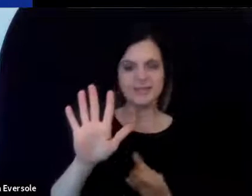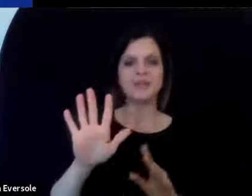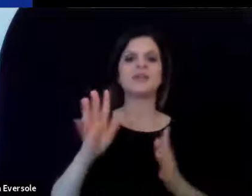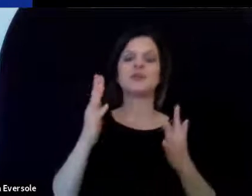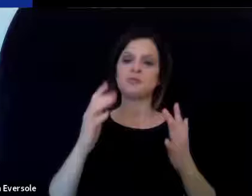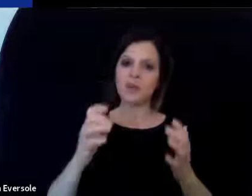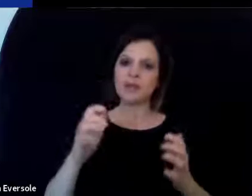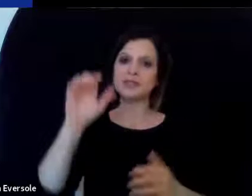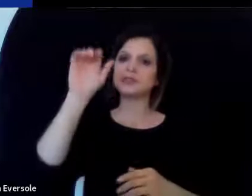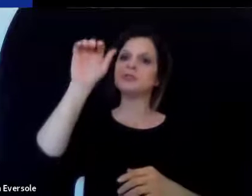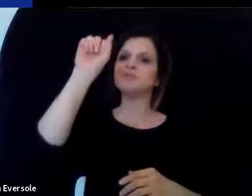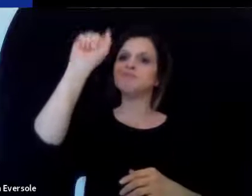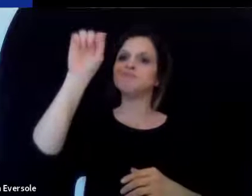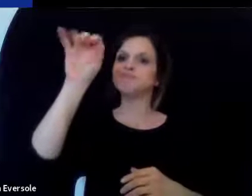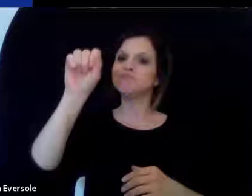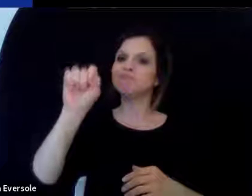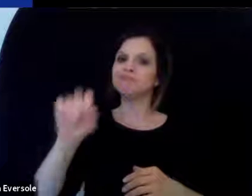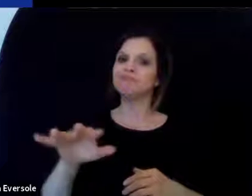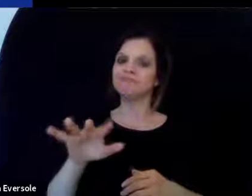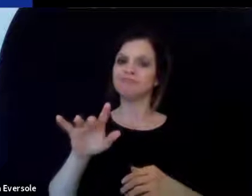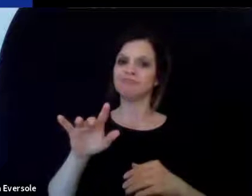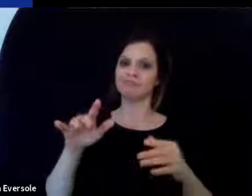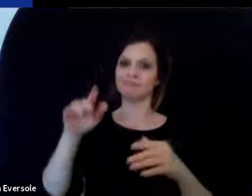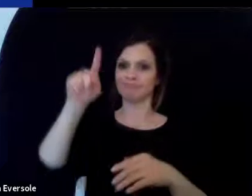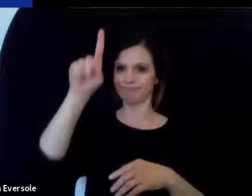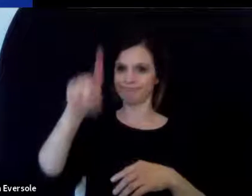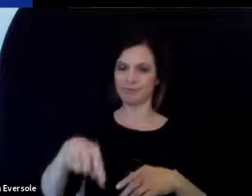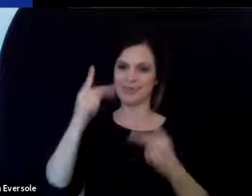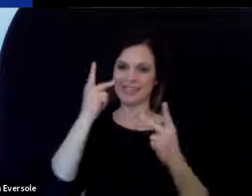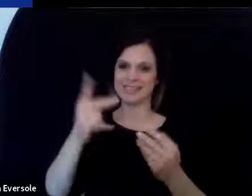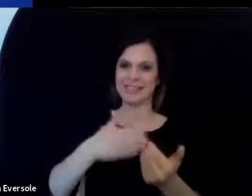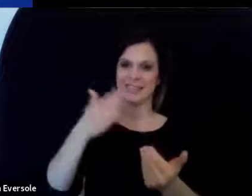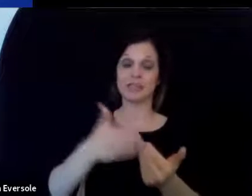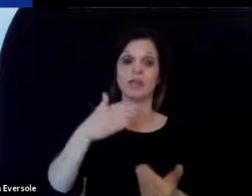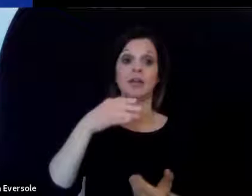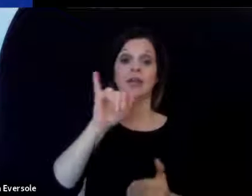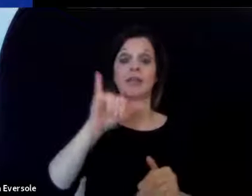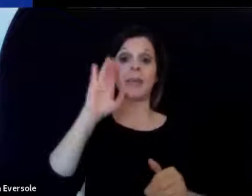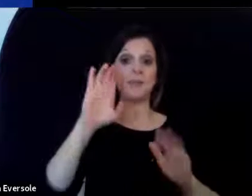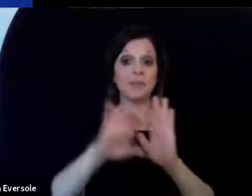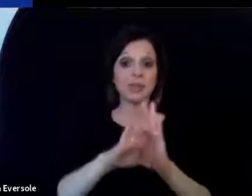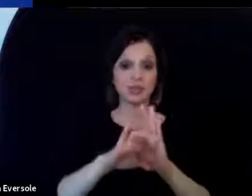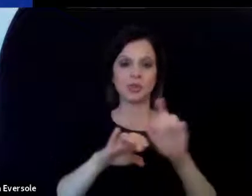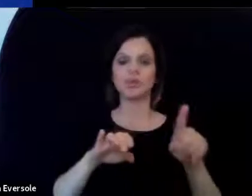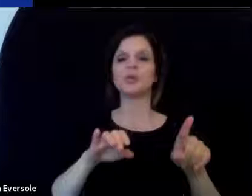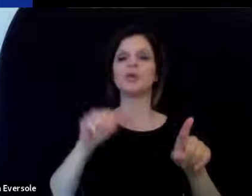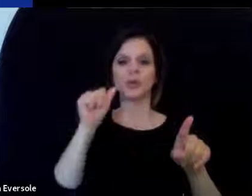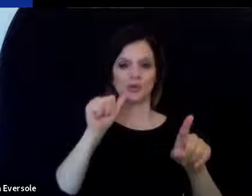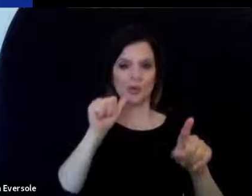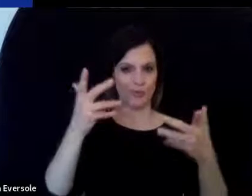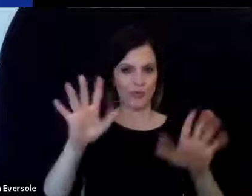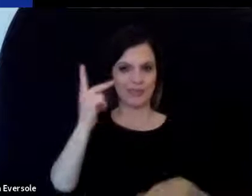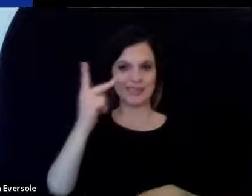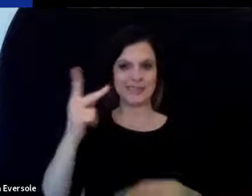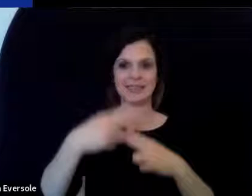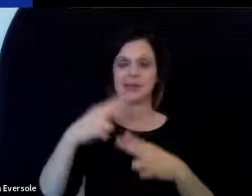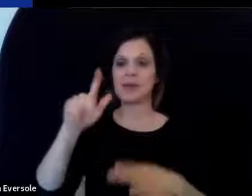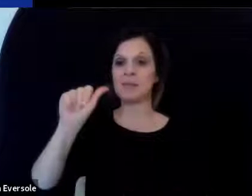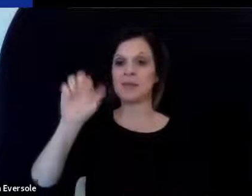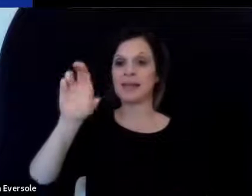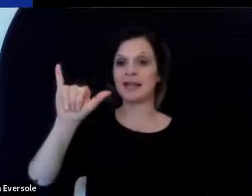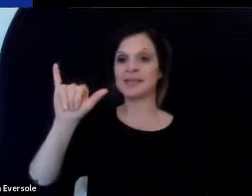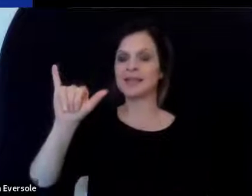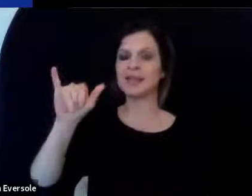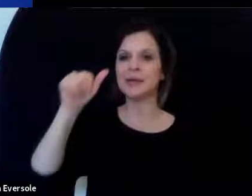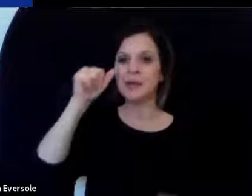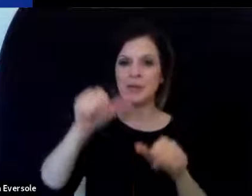you. And in this picture, you're going to see Lacey again, the girl that you've seen multiple times that had the purple